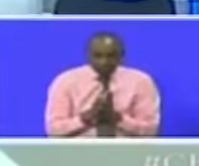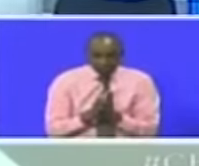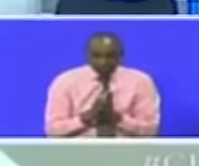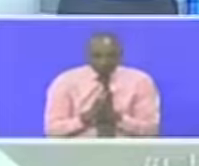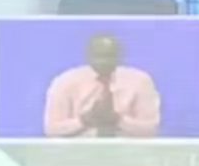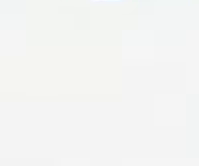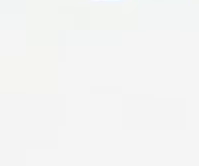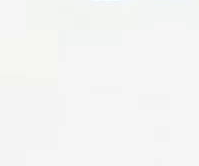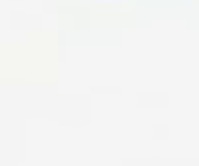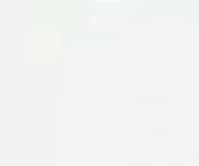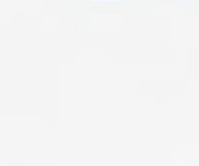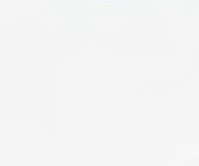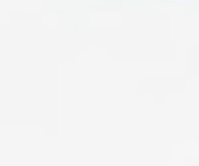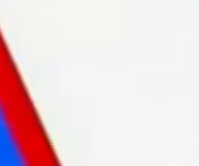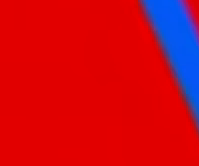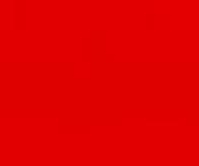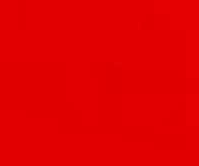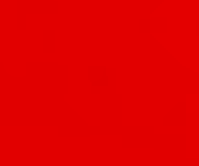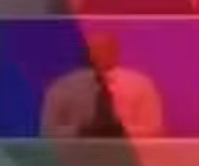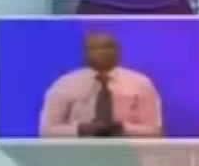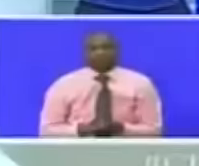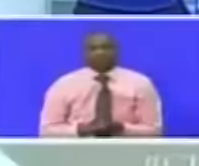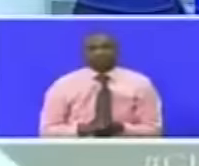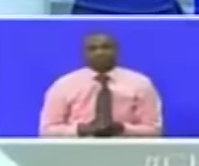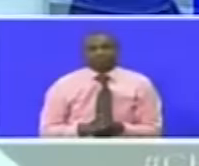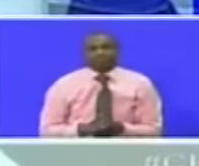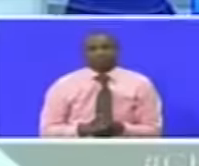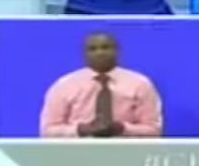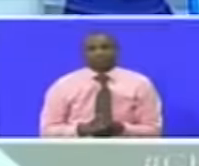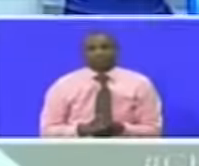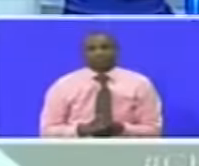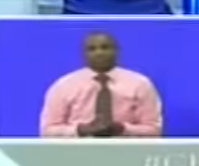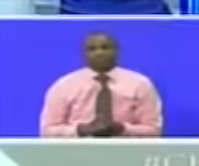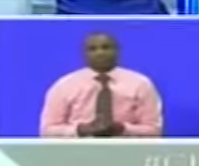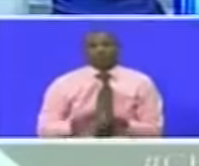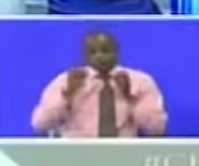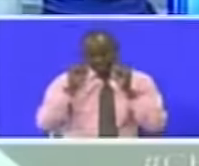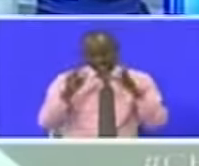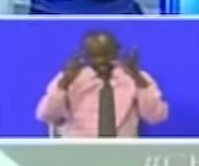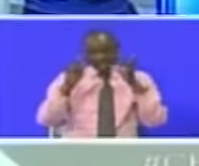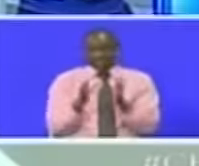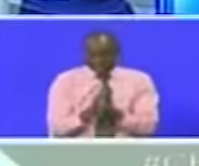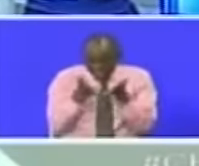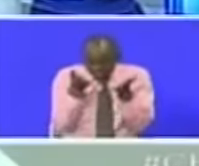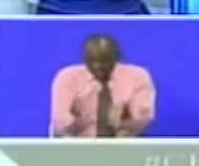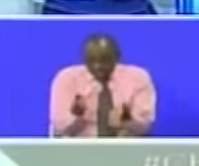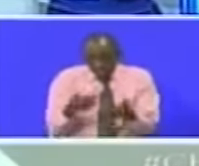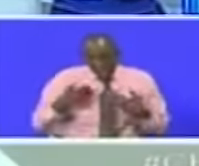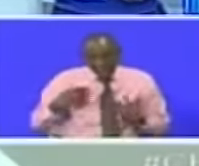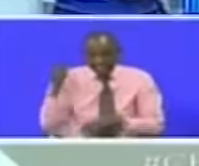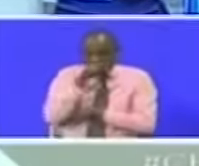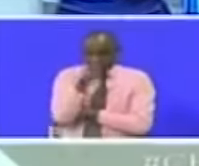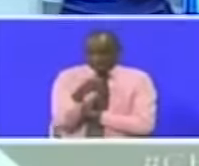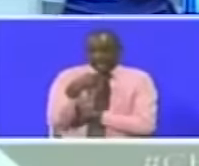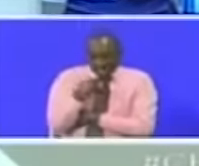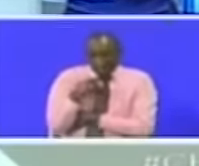All right, so today is the day. We